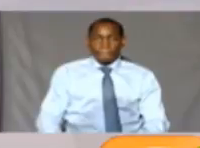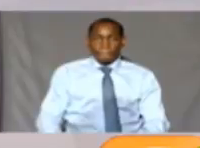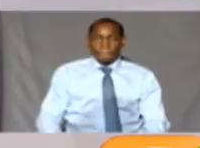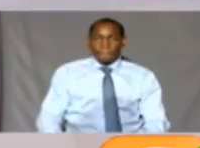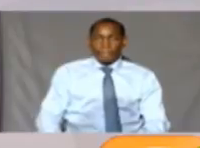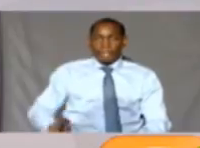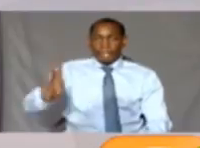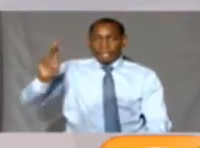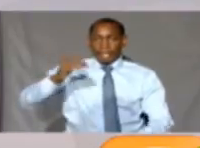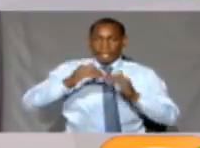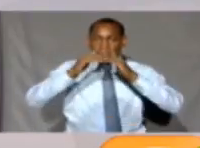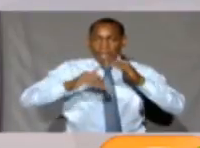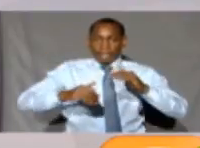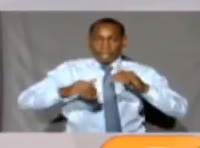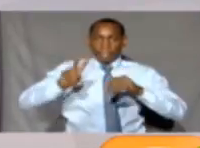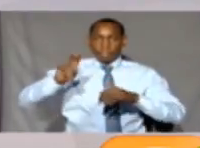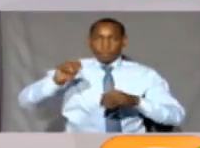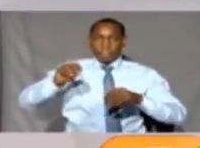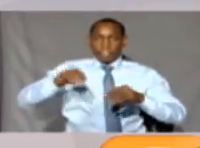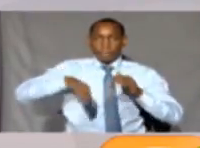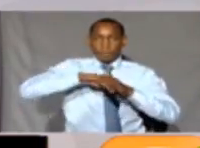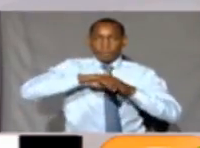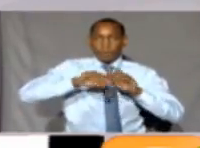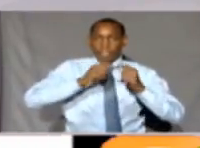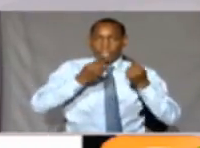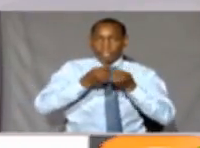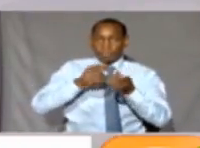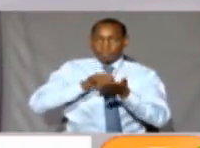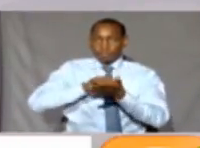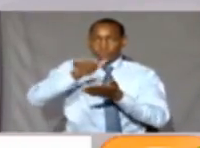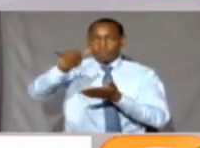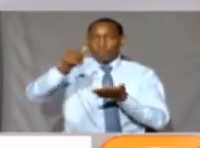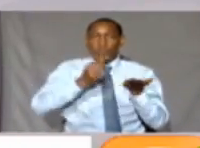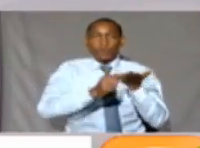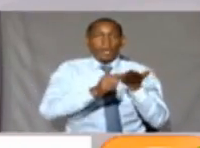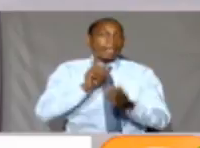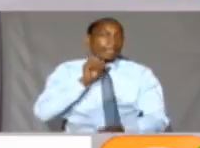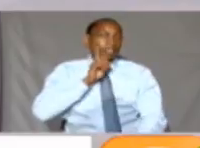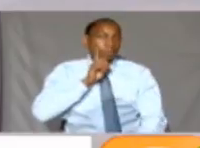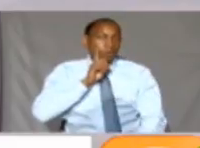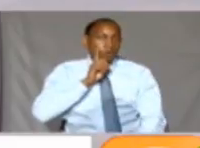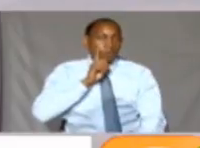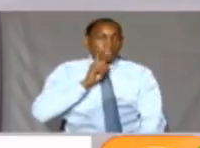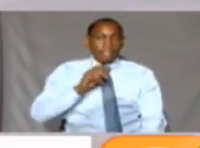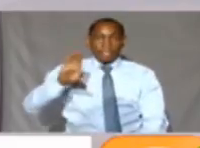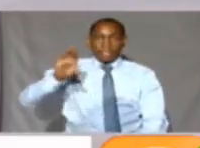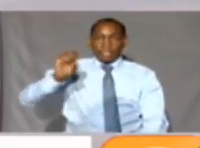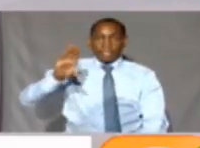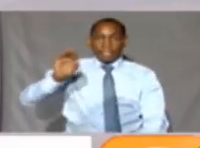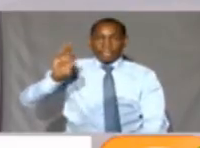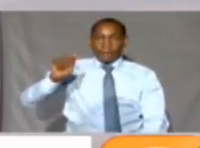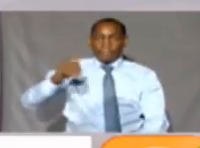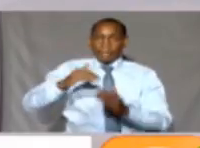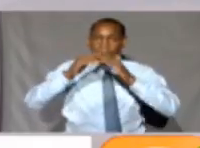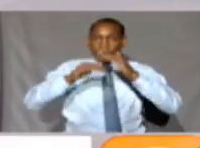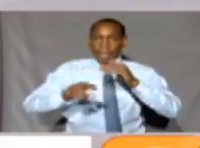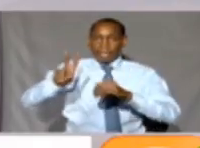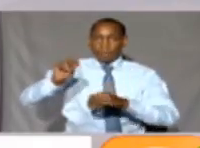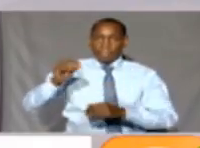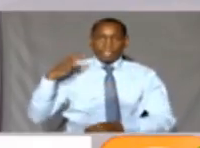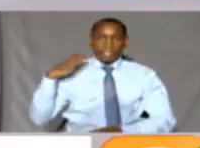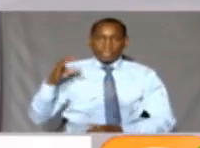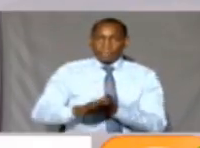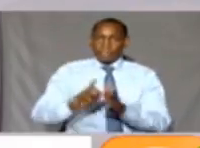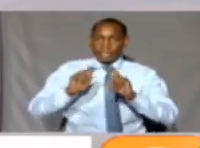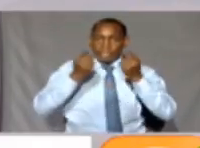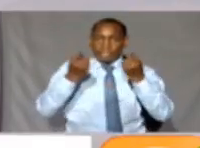Now, the Kenya under-20 football team, the Rising Stars, leave for Jinja, Uganda tomorrow for the CECAFA under-20 championship. The